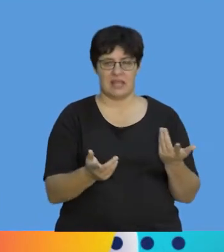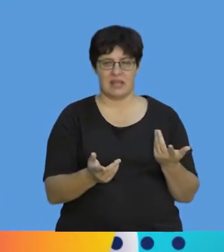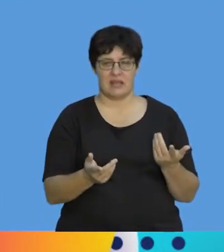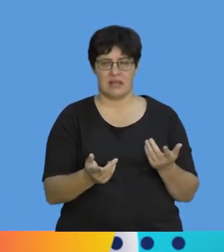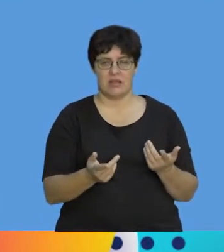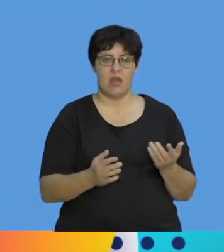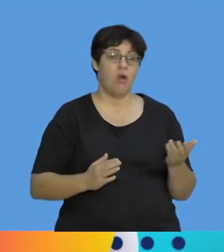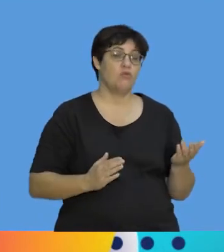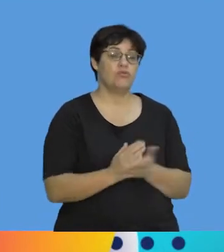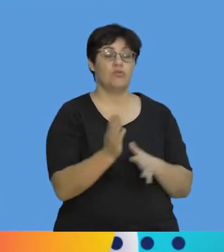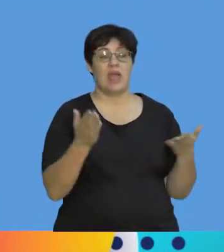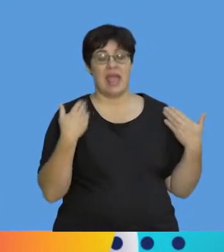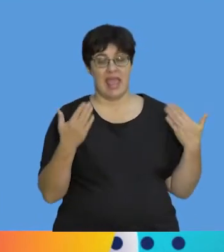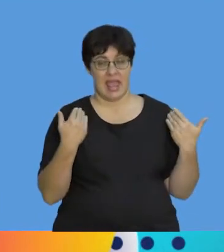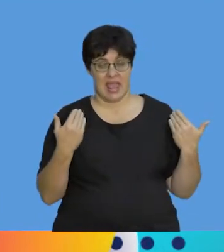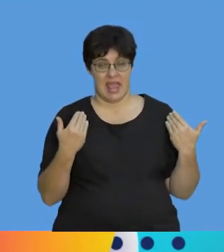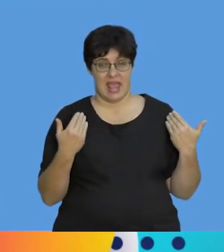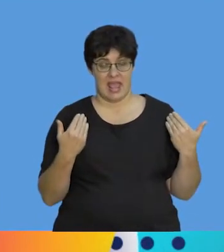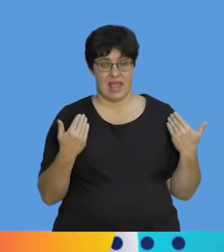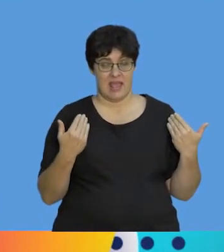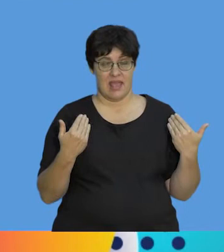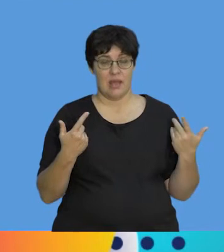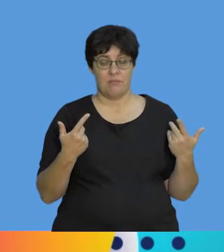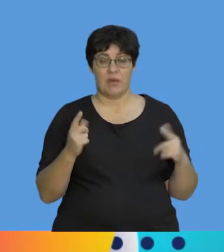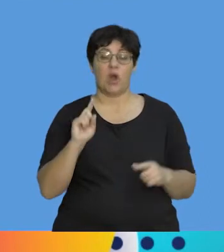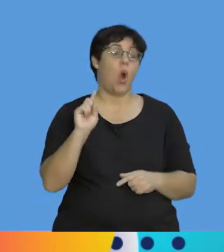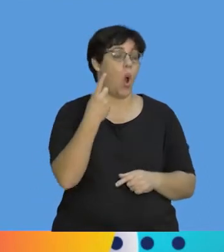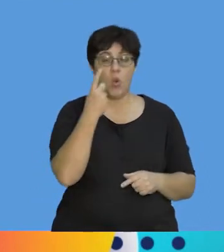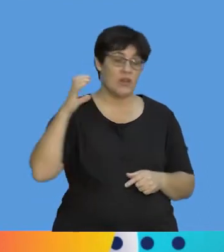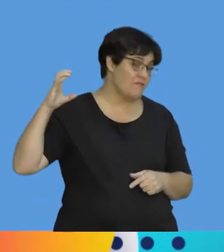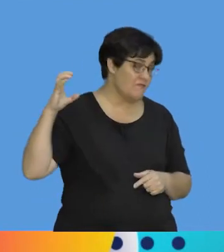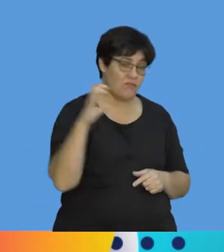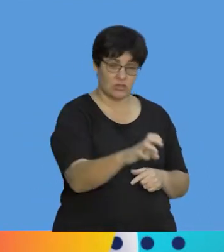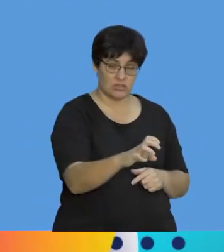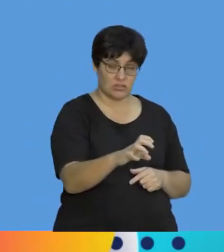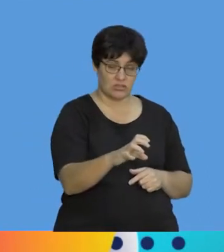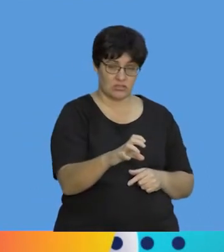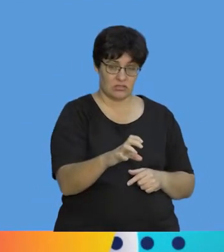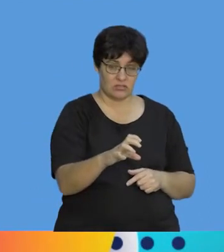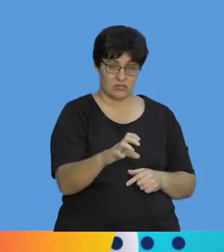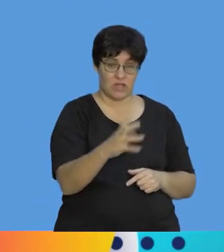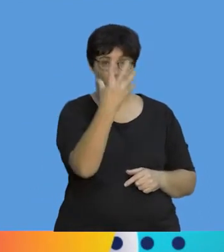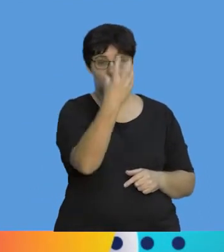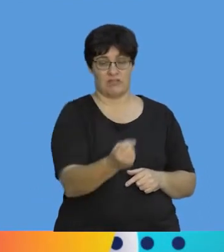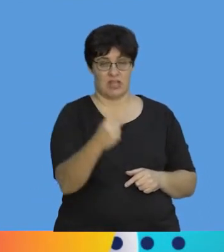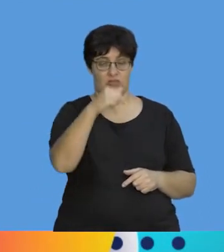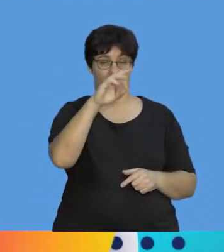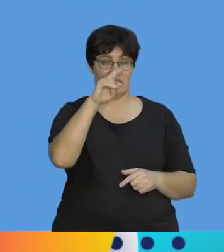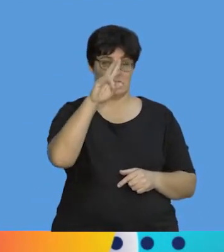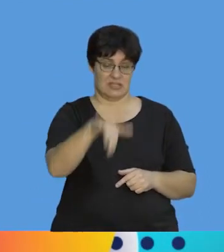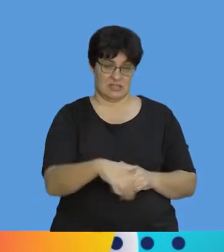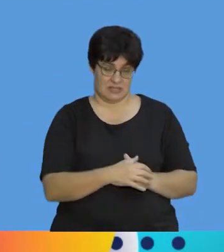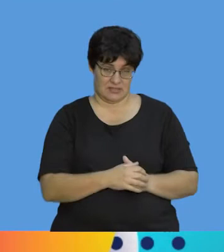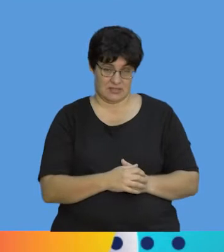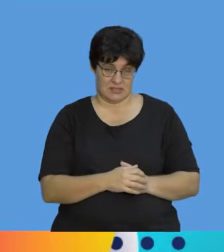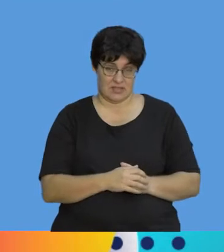that's moving through the air, but the only force on it is gravity. So